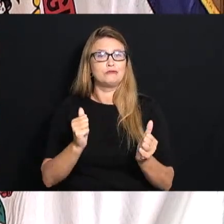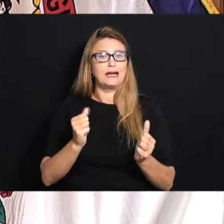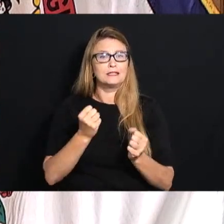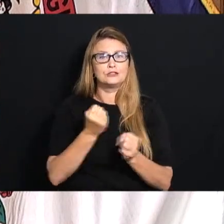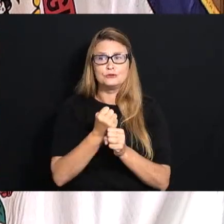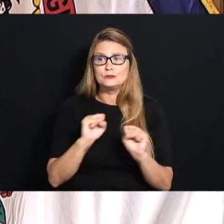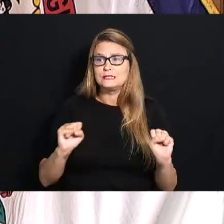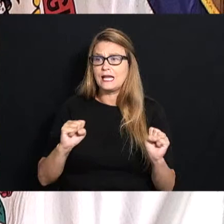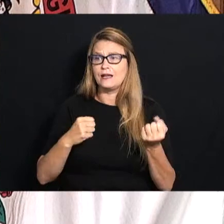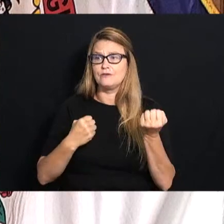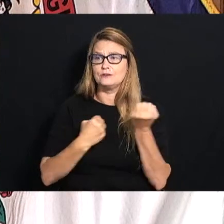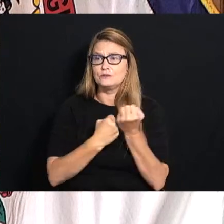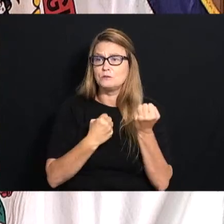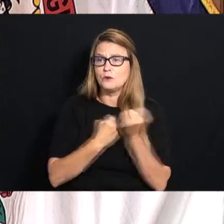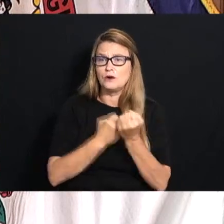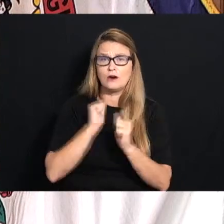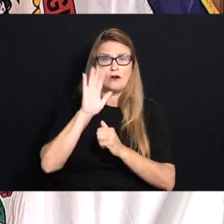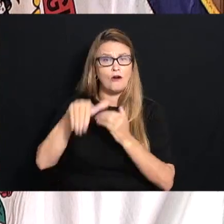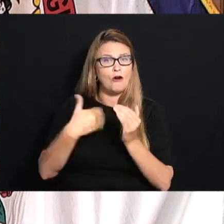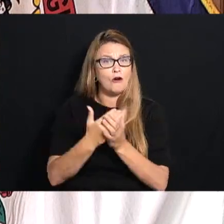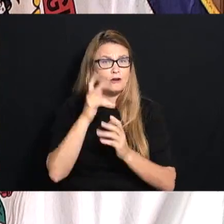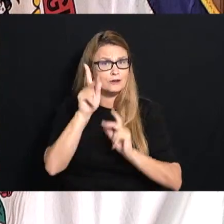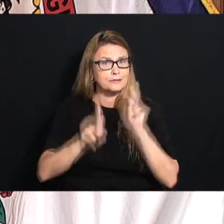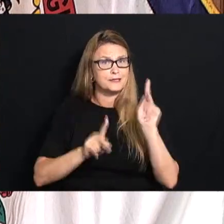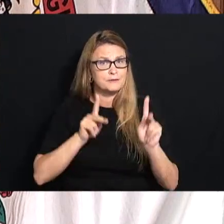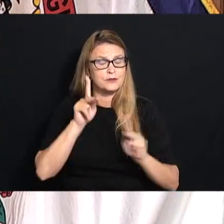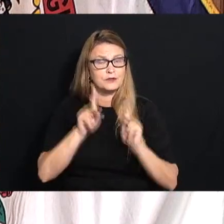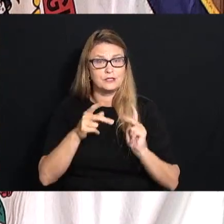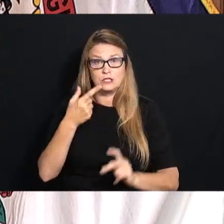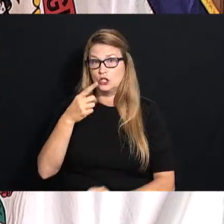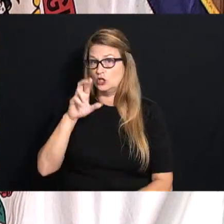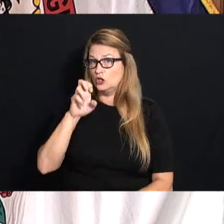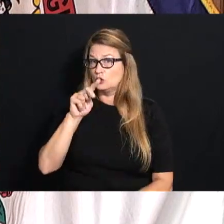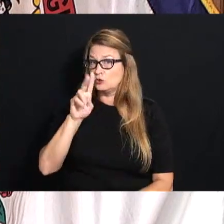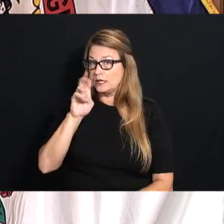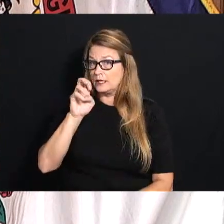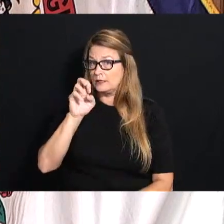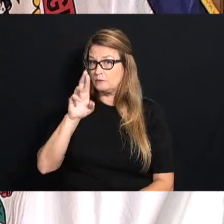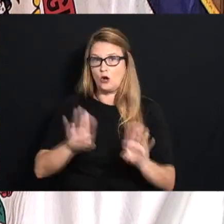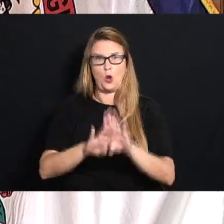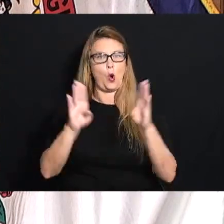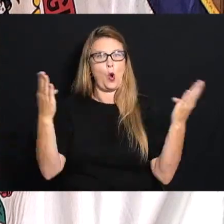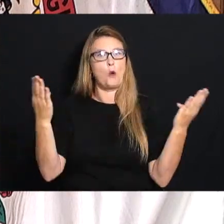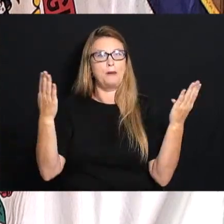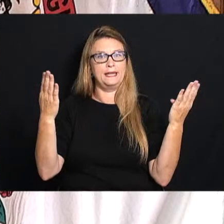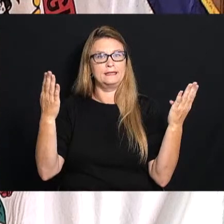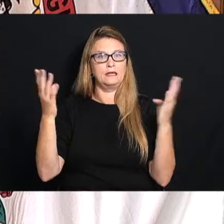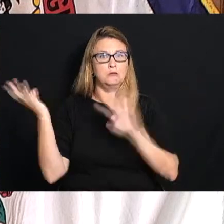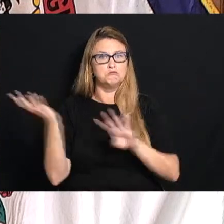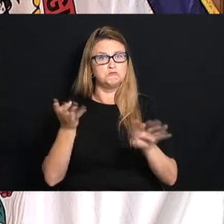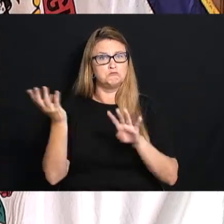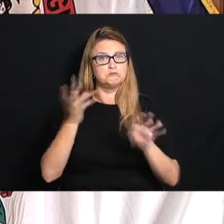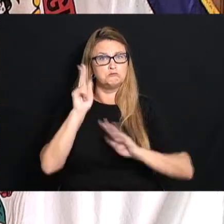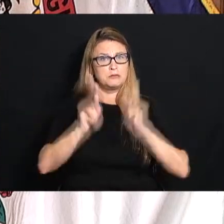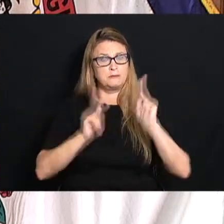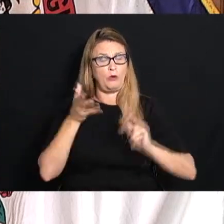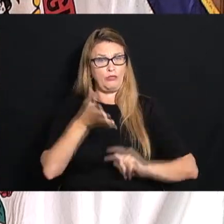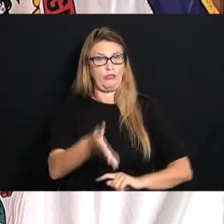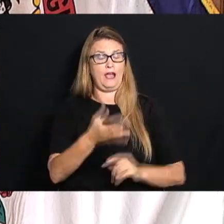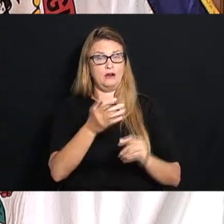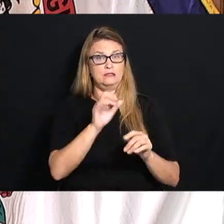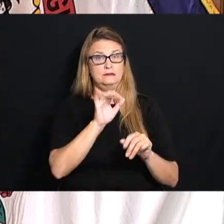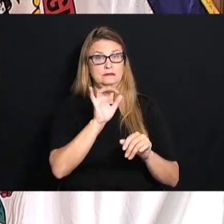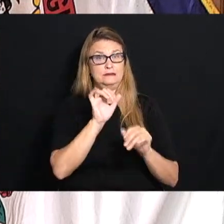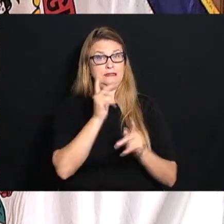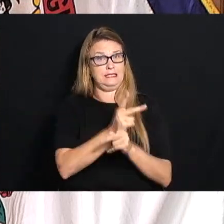and everything in every way. Greenbrier opened its doors. We tried to do everything we could